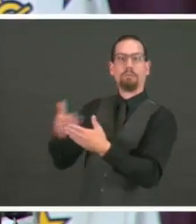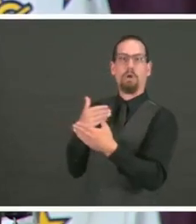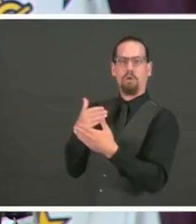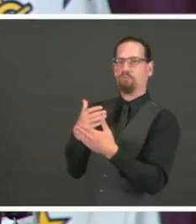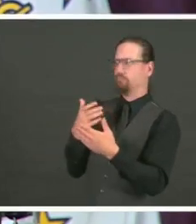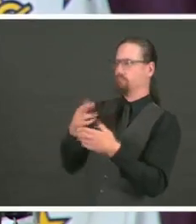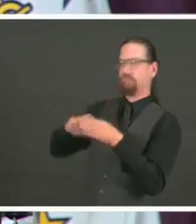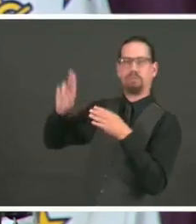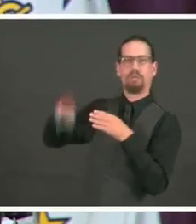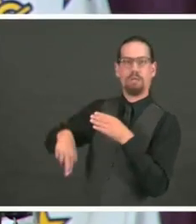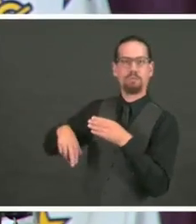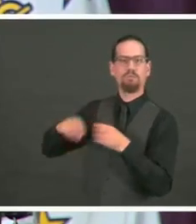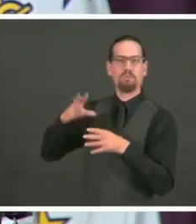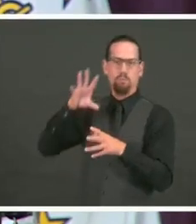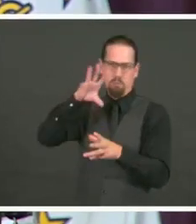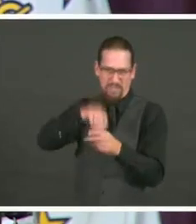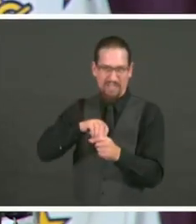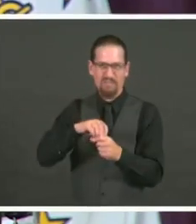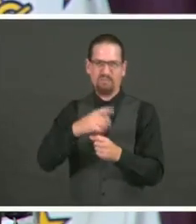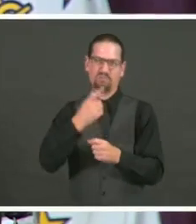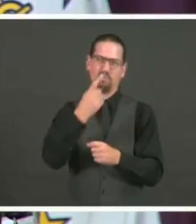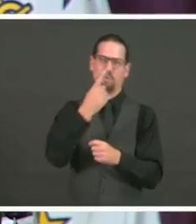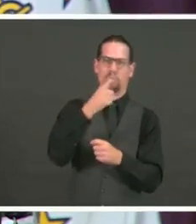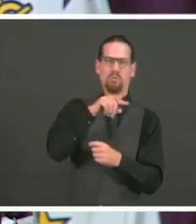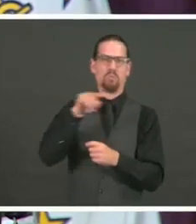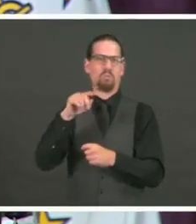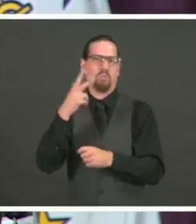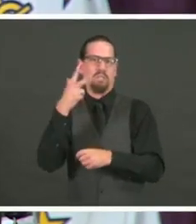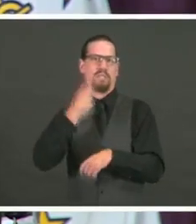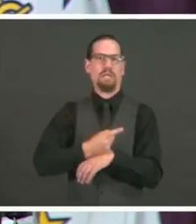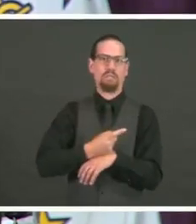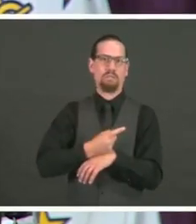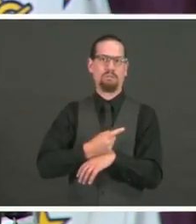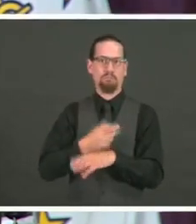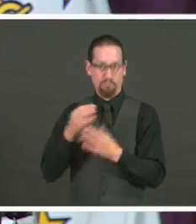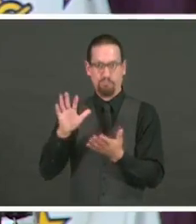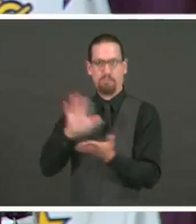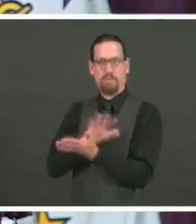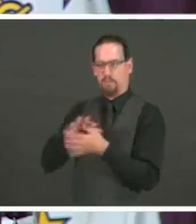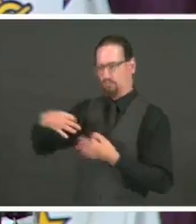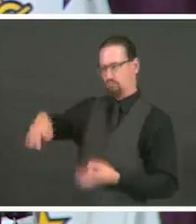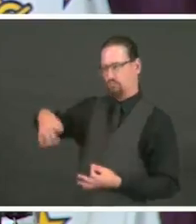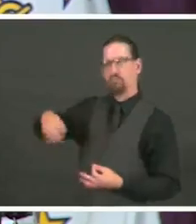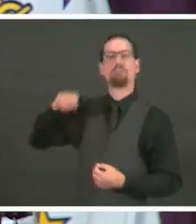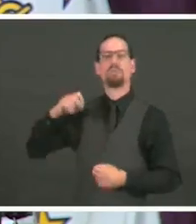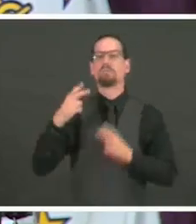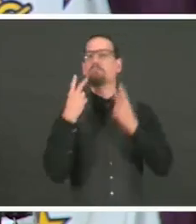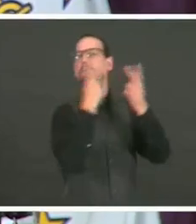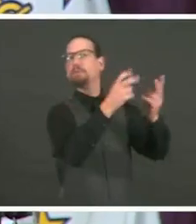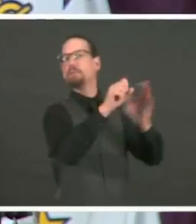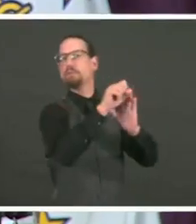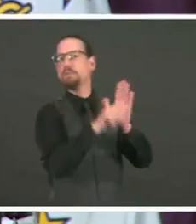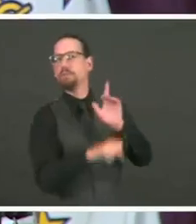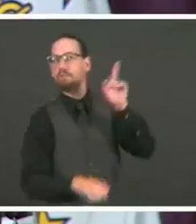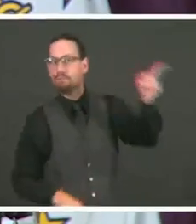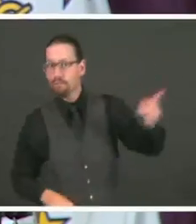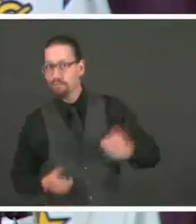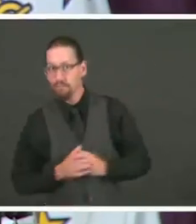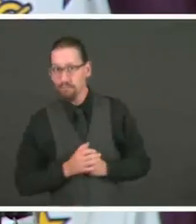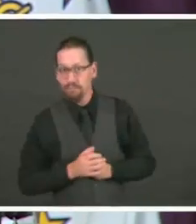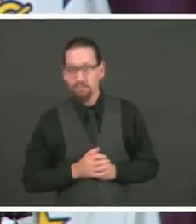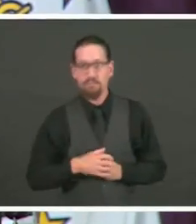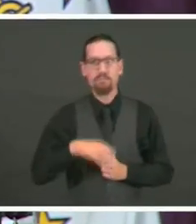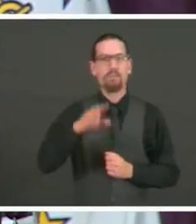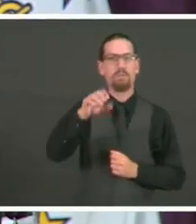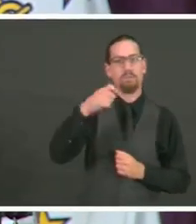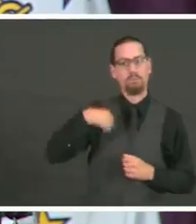two. For the rest of us, look, I've been asked many times at this press conference, can we do more